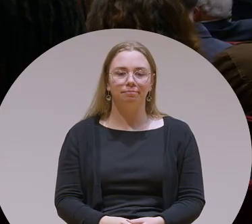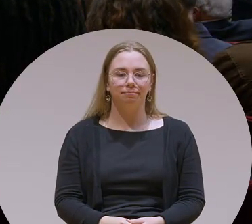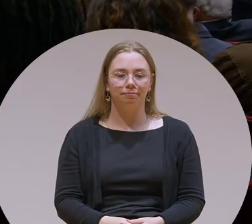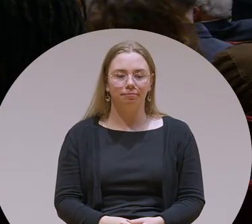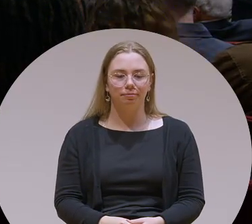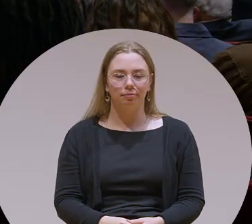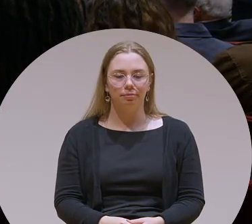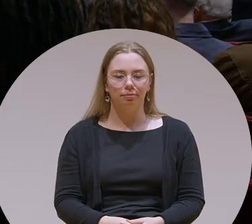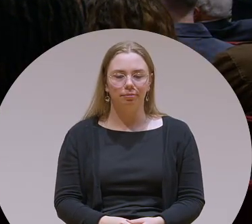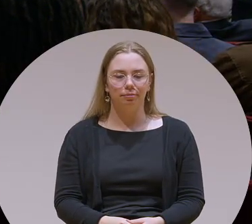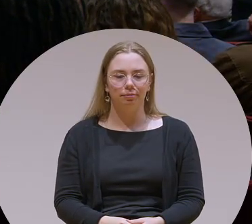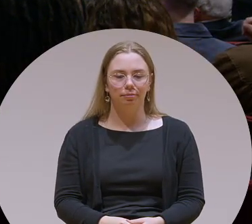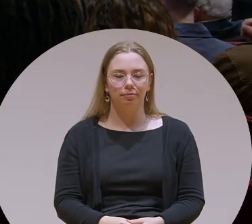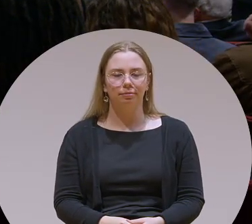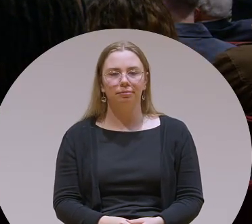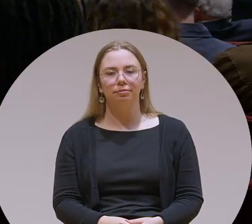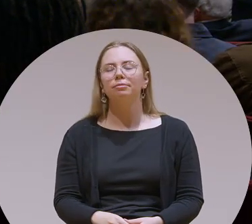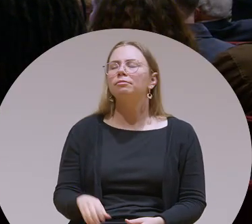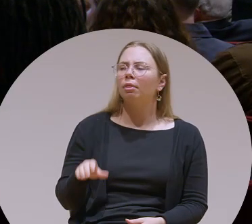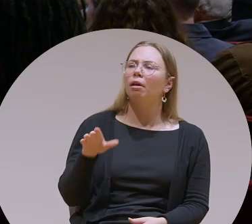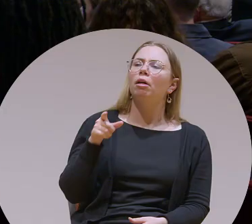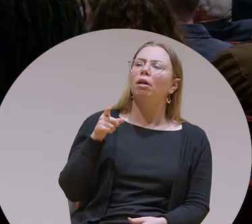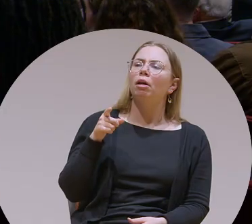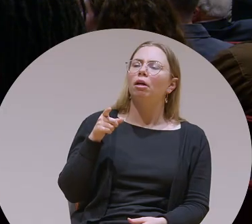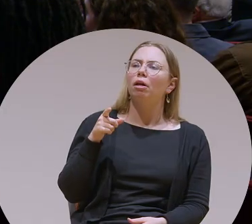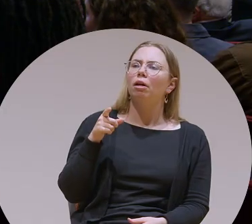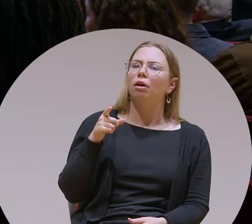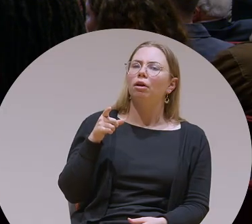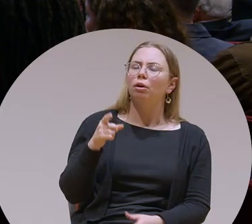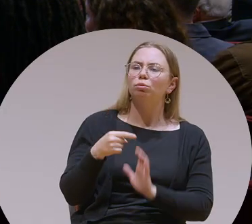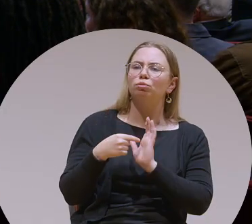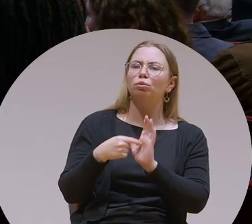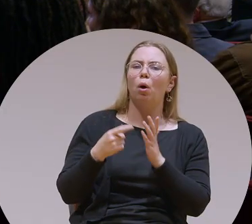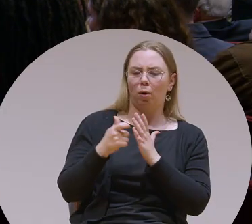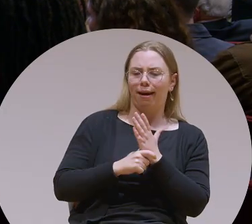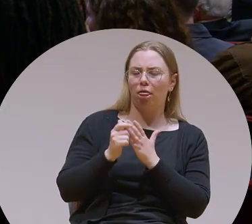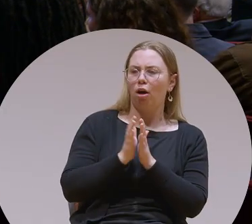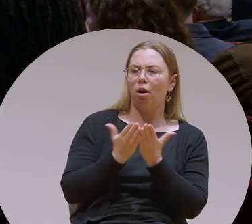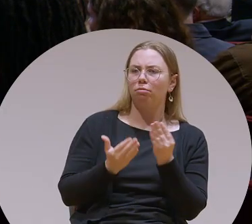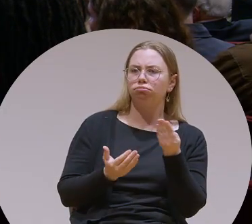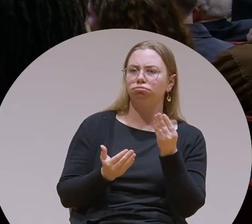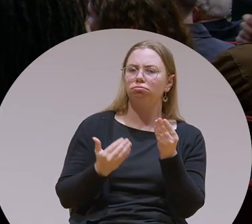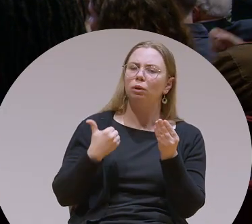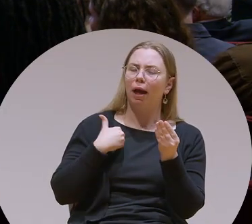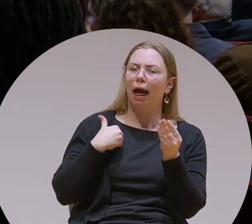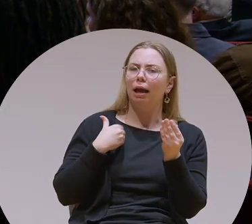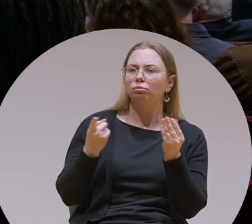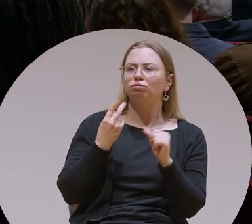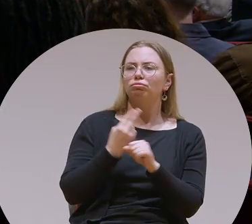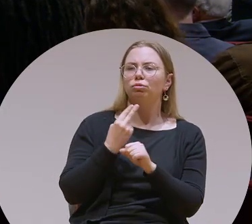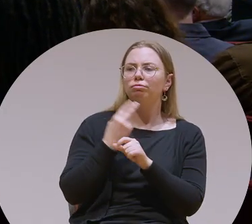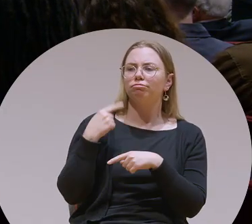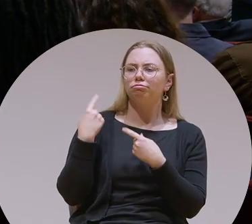You showed us a catalog that goes back a ways as a useful tool in determining provenance, and